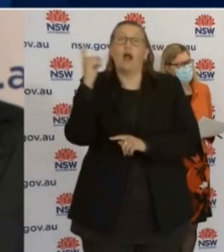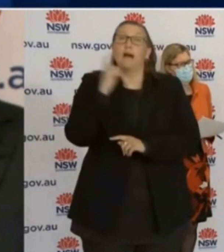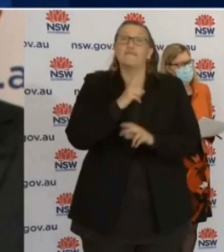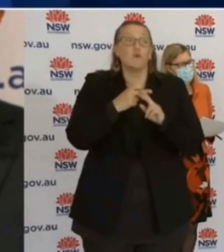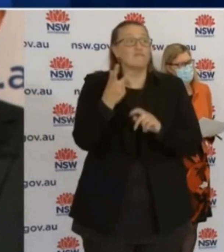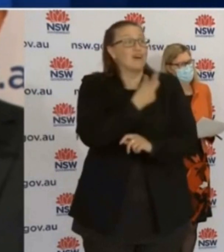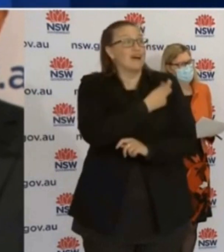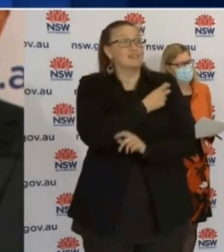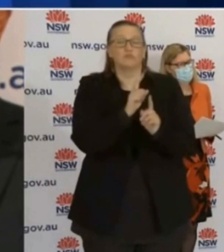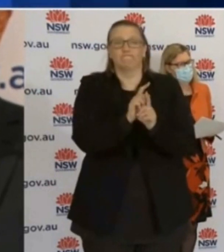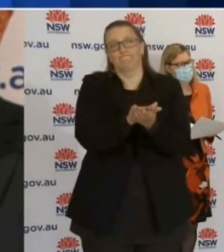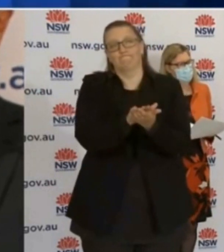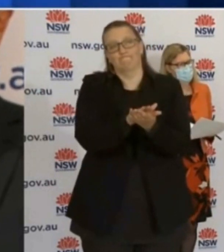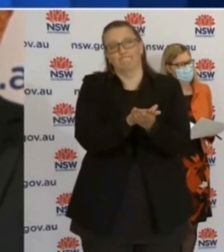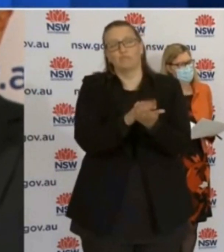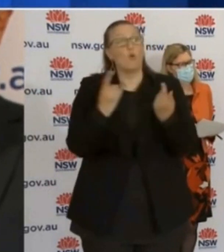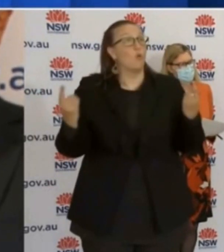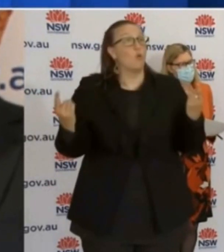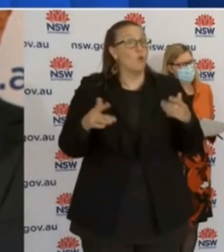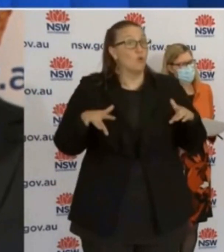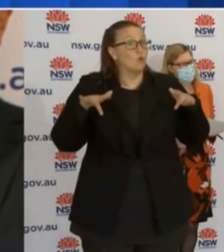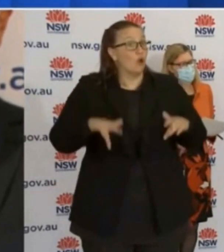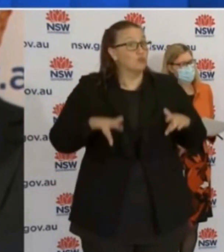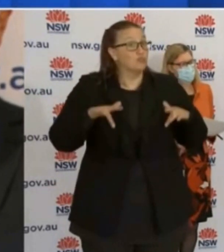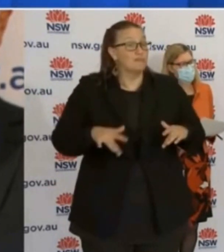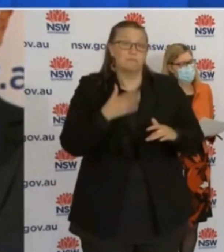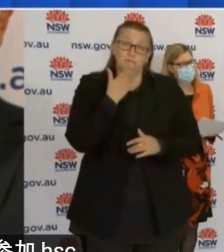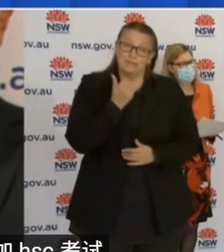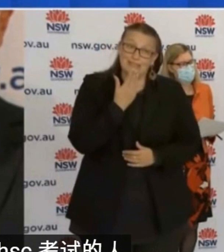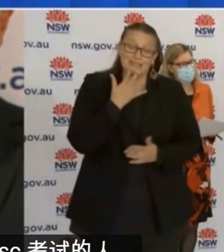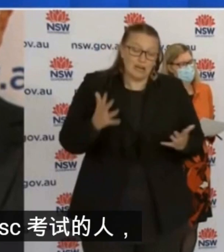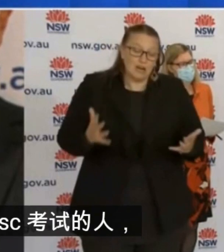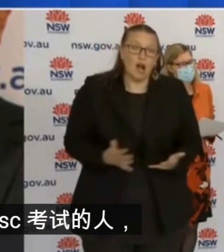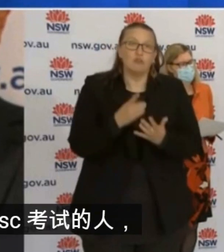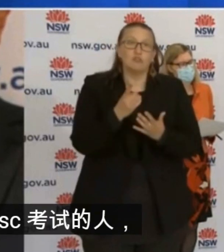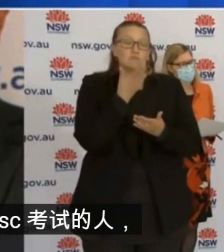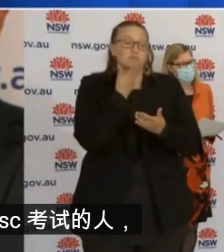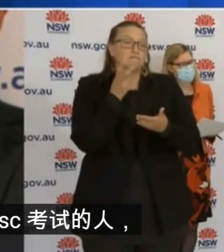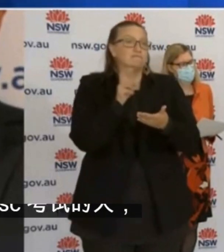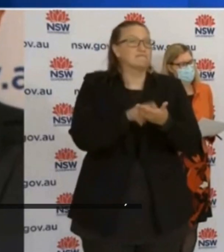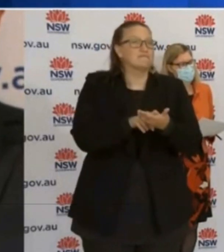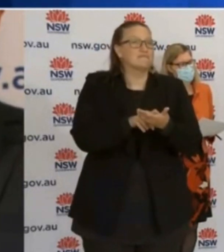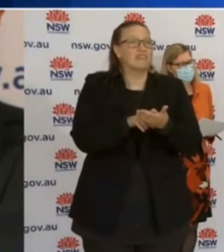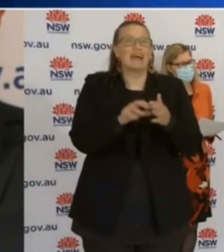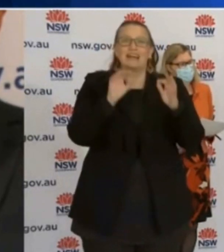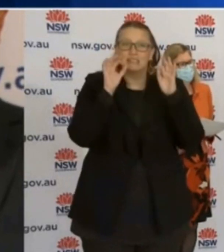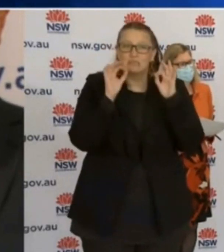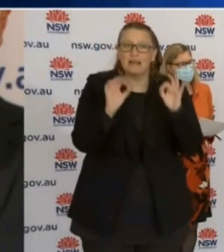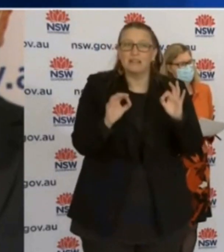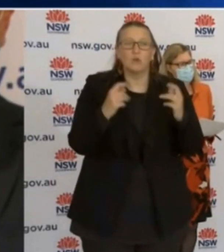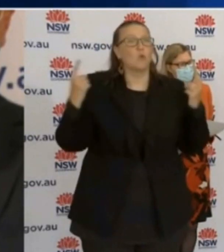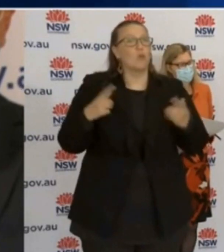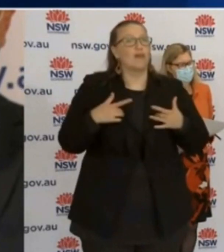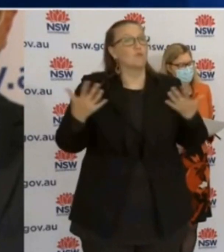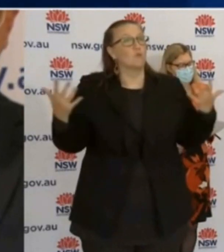really important for those who are sitting the HSC exam in those local government areas of concern to make sure they have the vaccine, they're fully